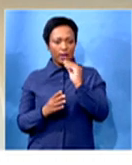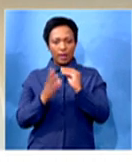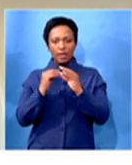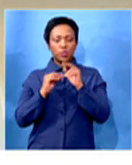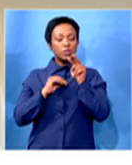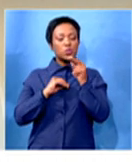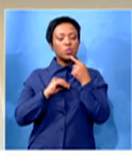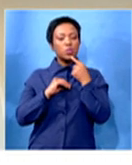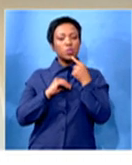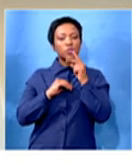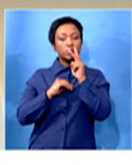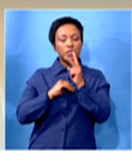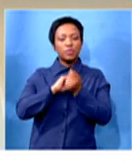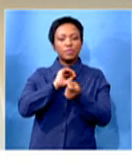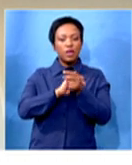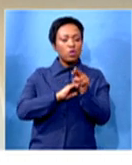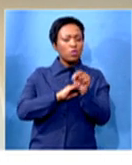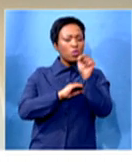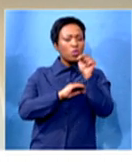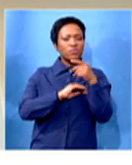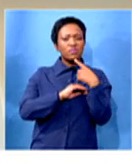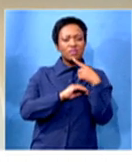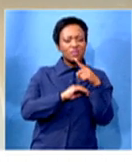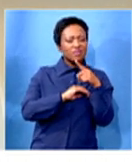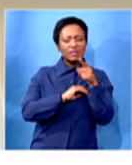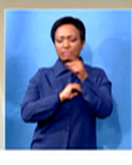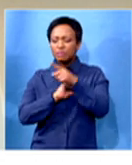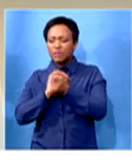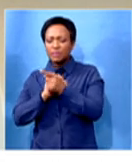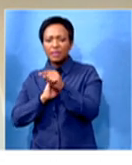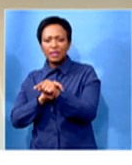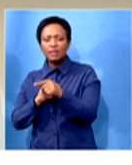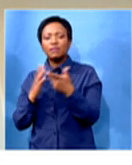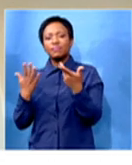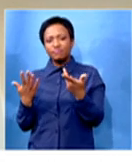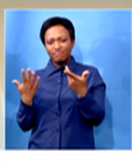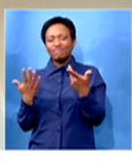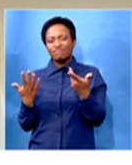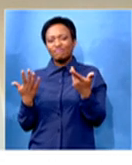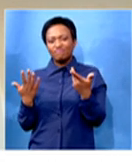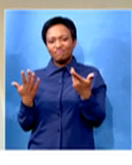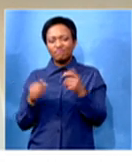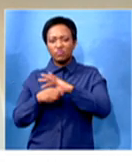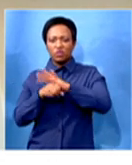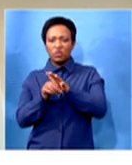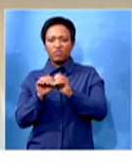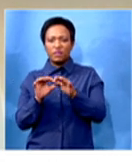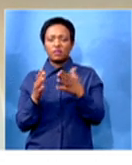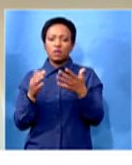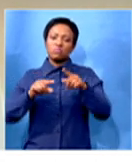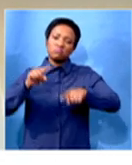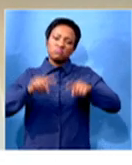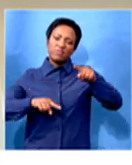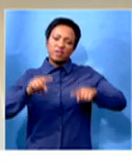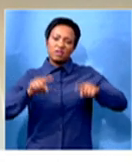happening in the north and then try and figure out what needs to happen here. And clearly, the epidemic is behaving slightly different,